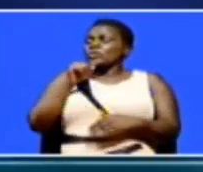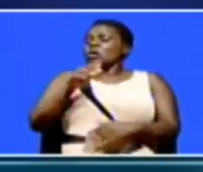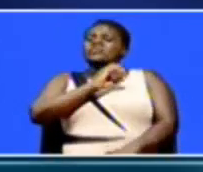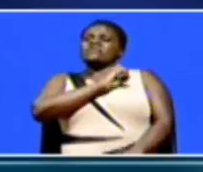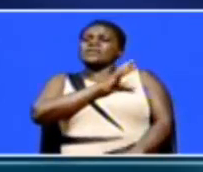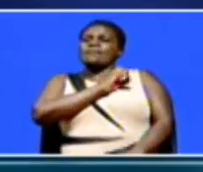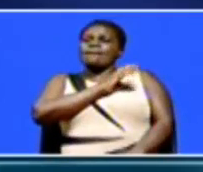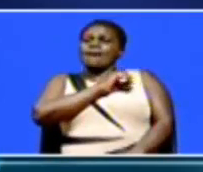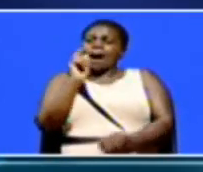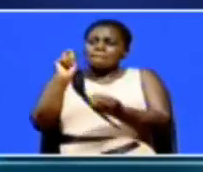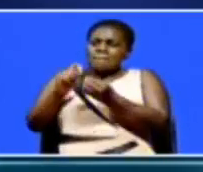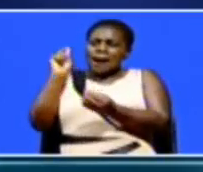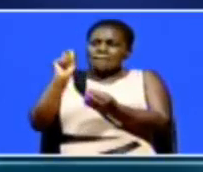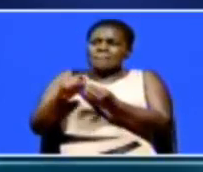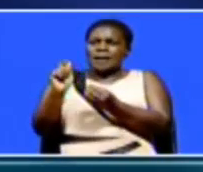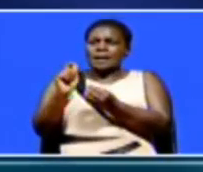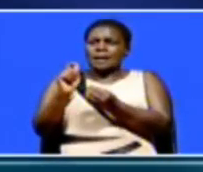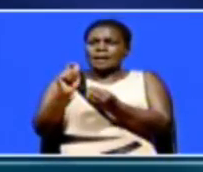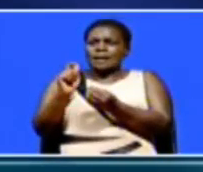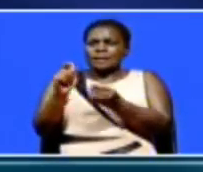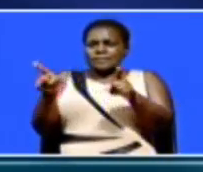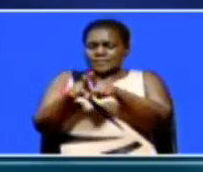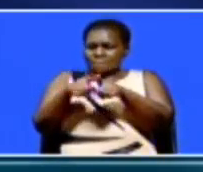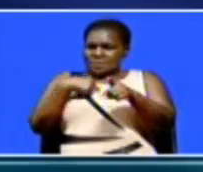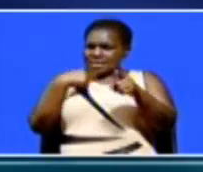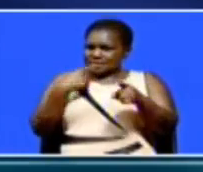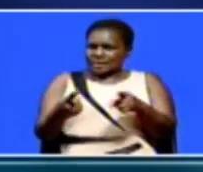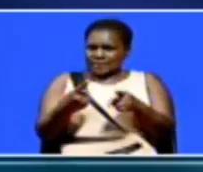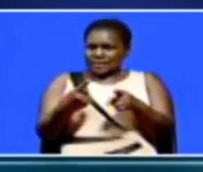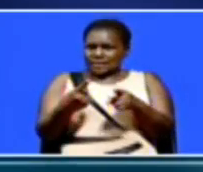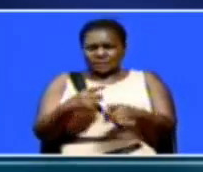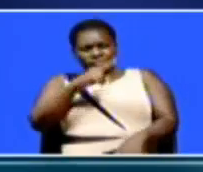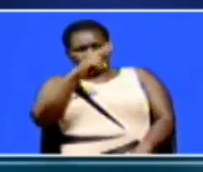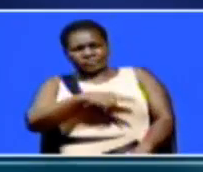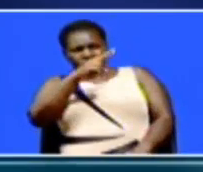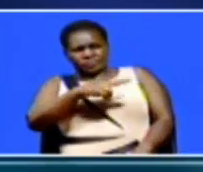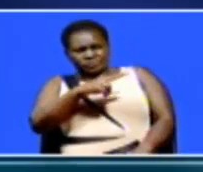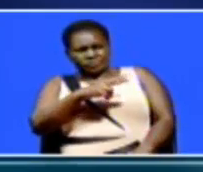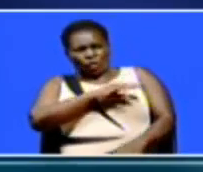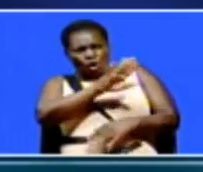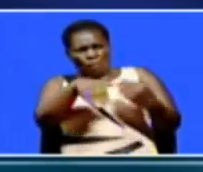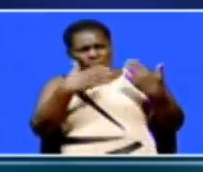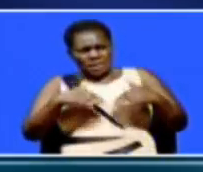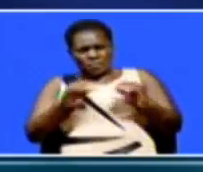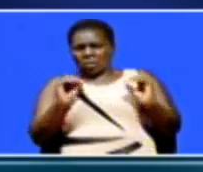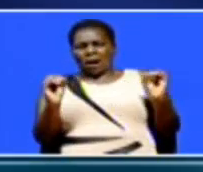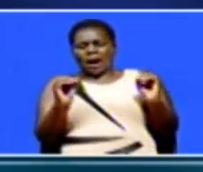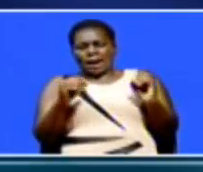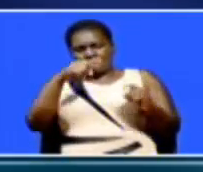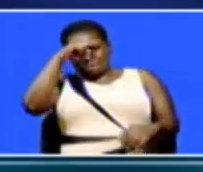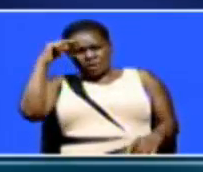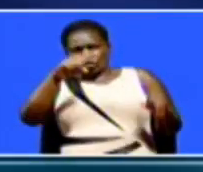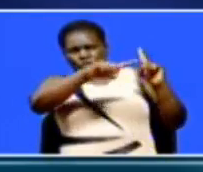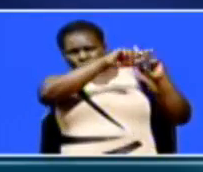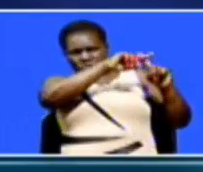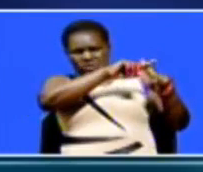fear testing. But simultaneously, I repeat, let's not also stigmatize anybody for the fact that they have tested.